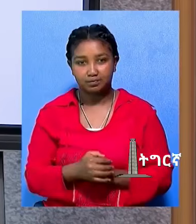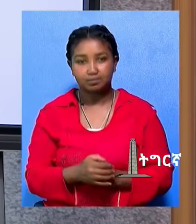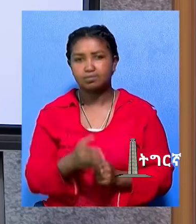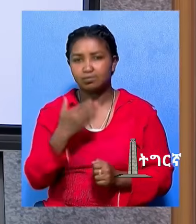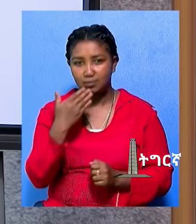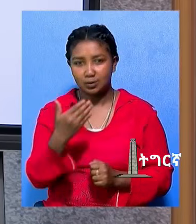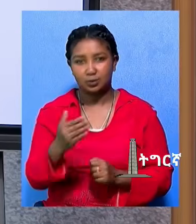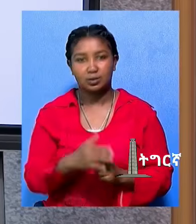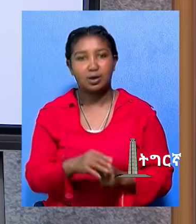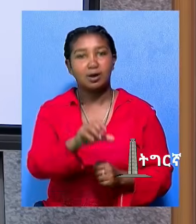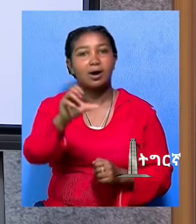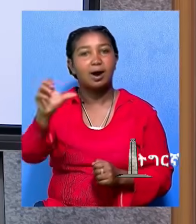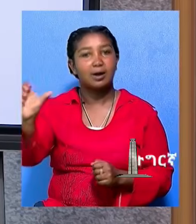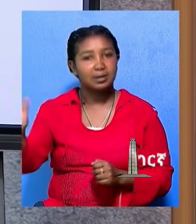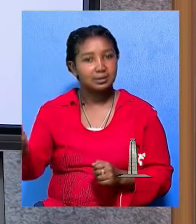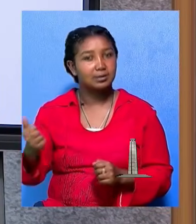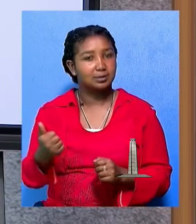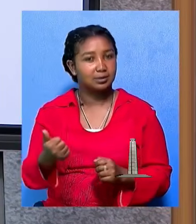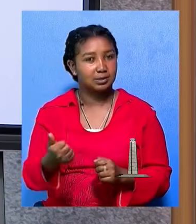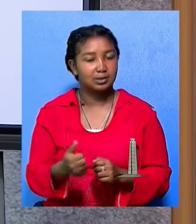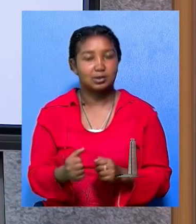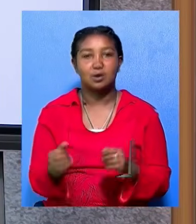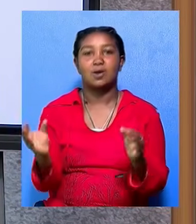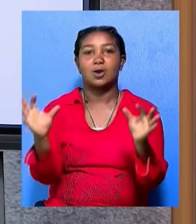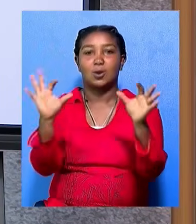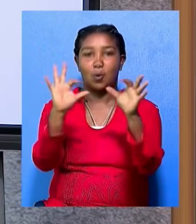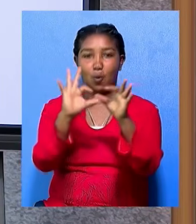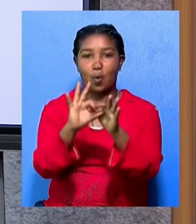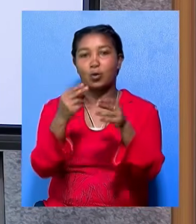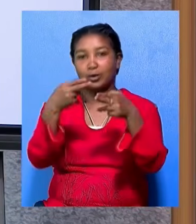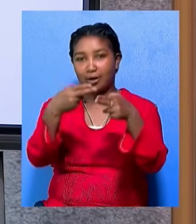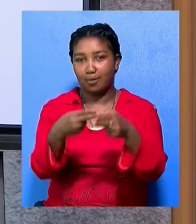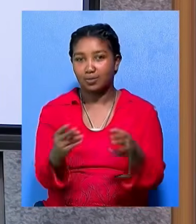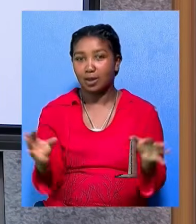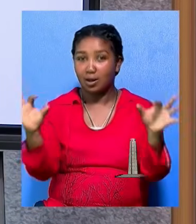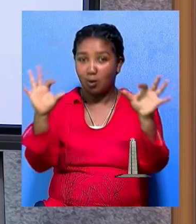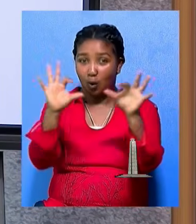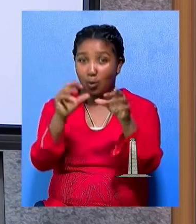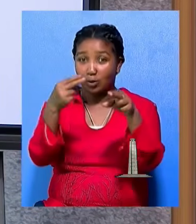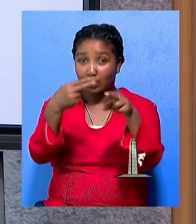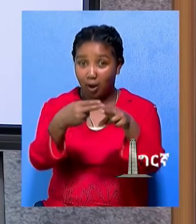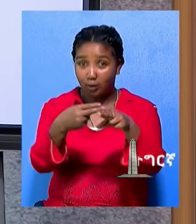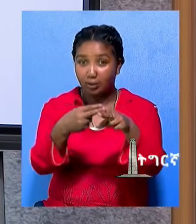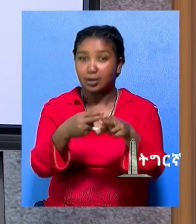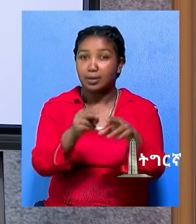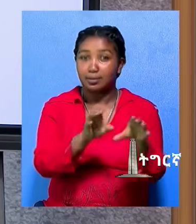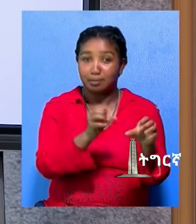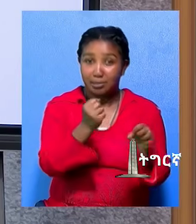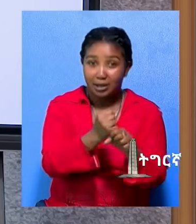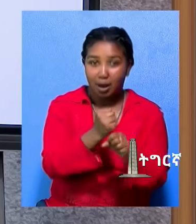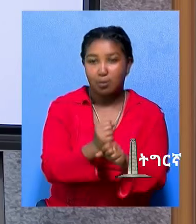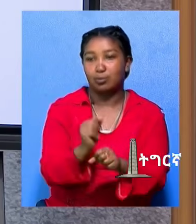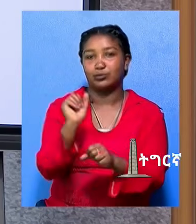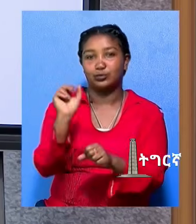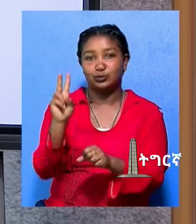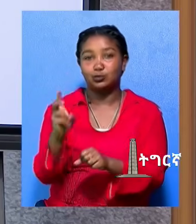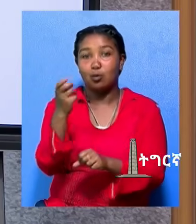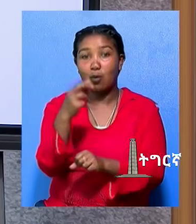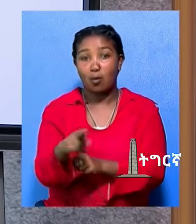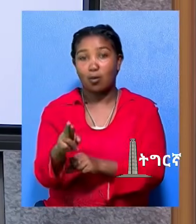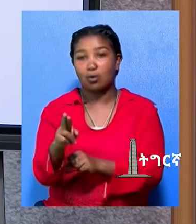Good. Another one is about compound nouns. Compound nouns are the nouns which are made up of two